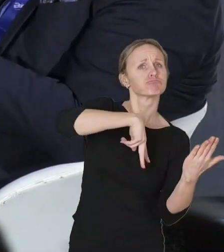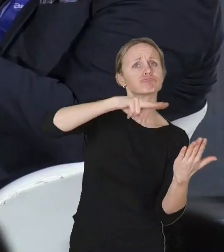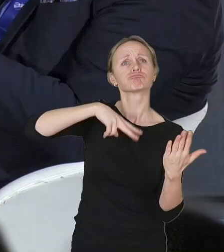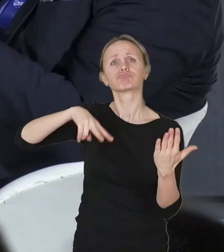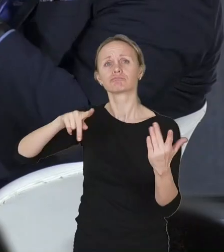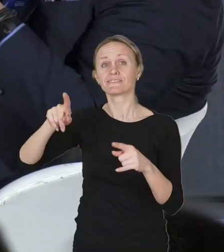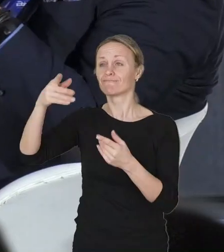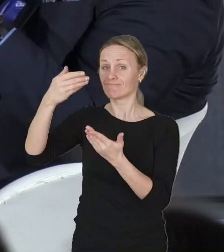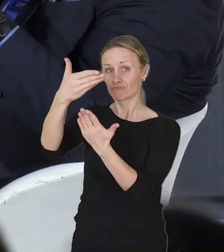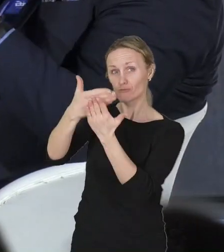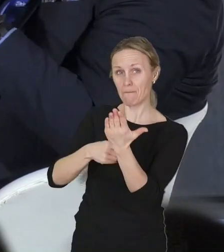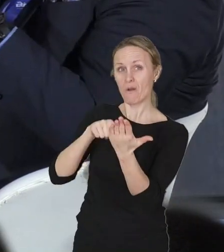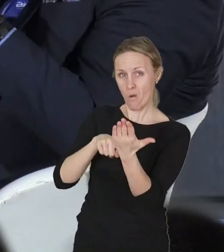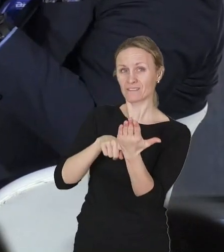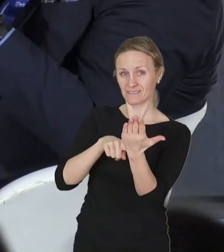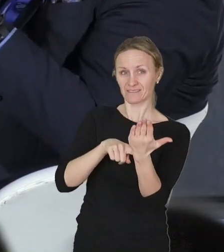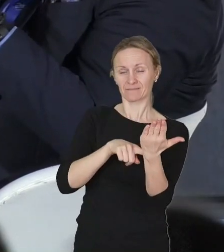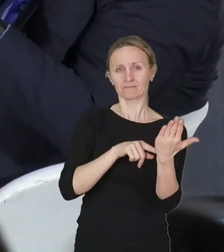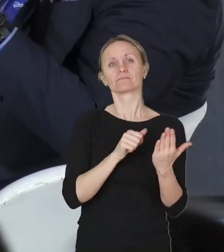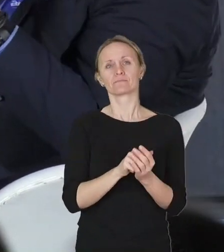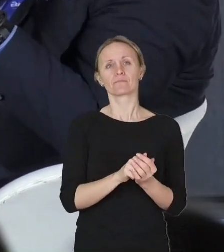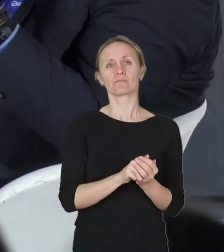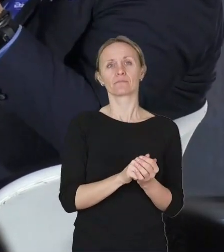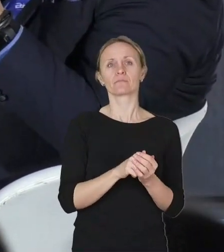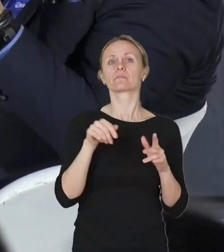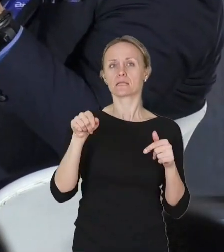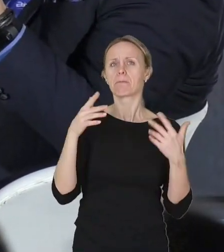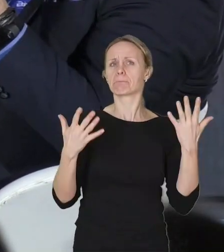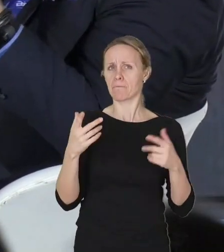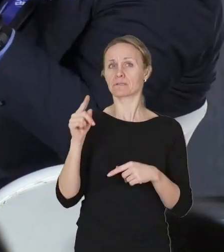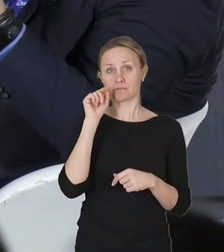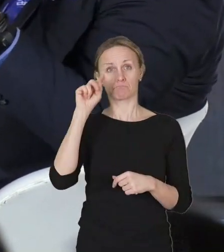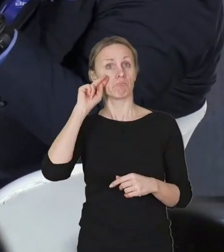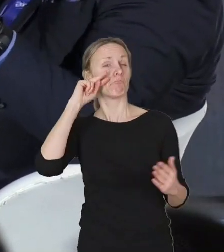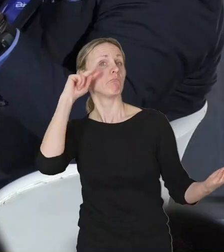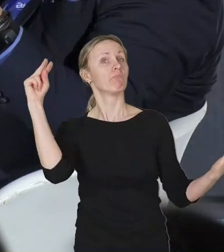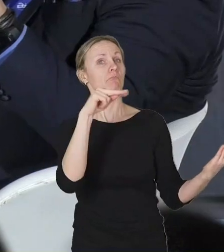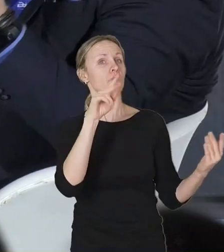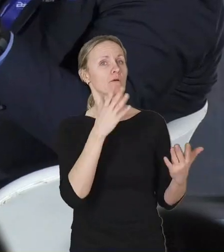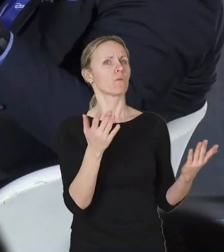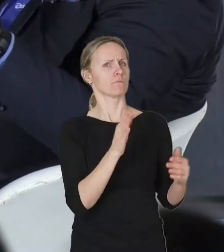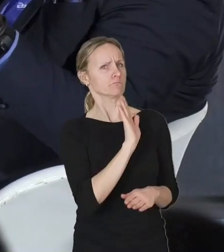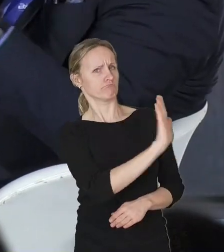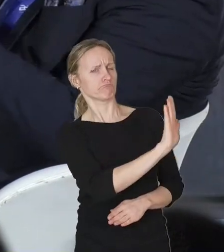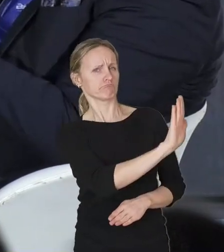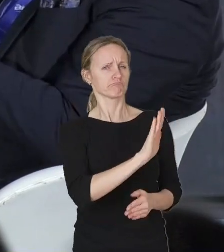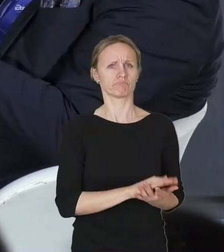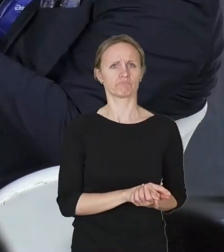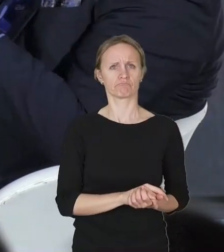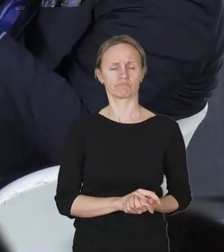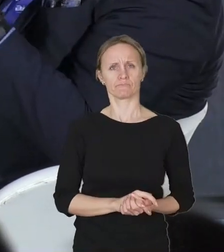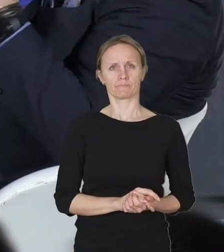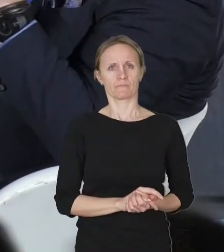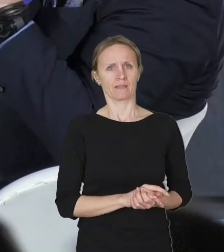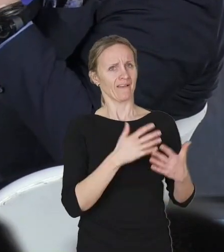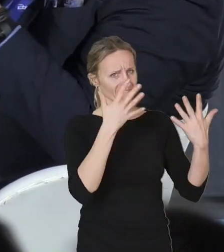find an answer. But I also read some issues touched by Draghi's team without answer.